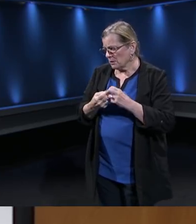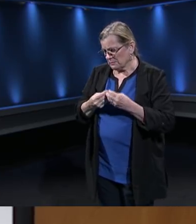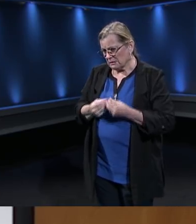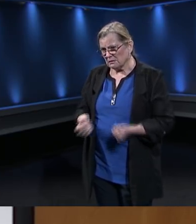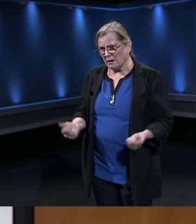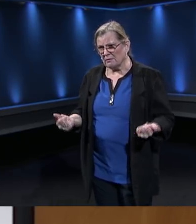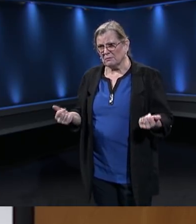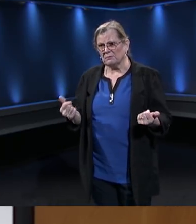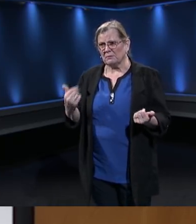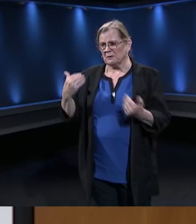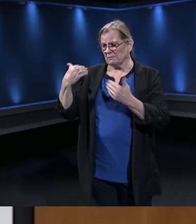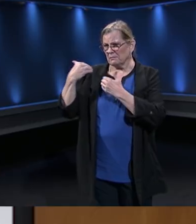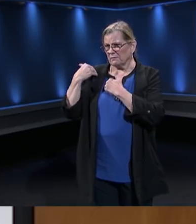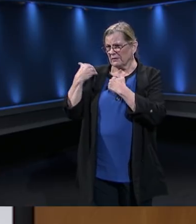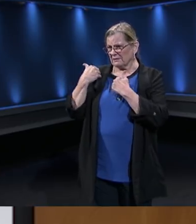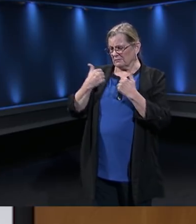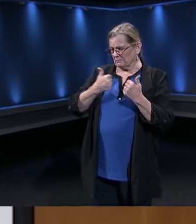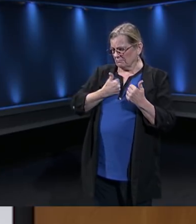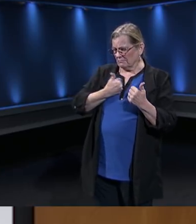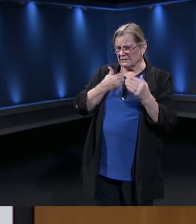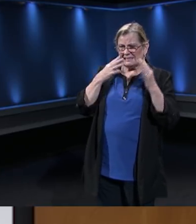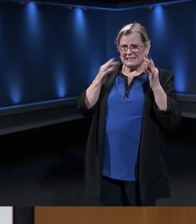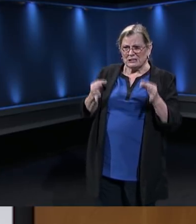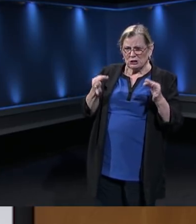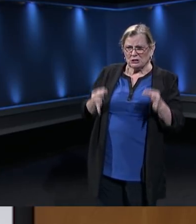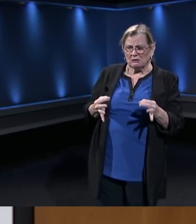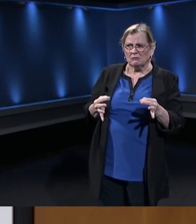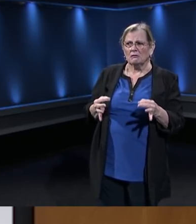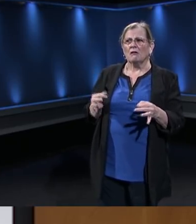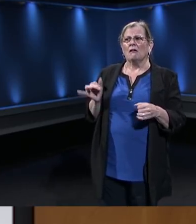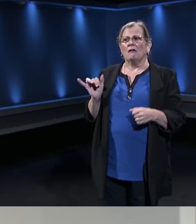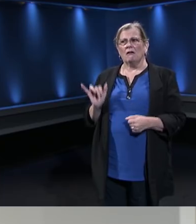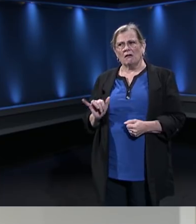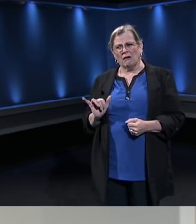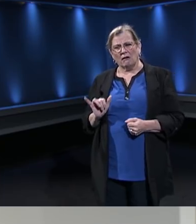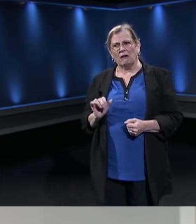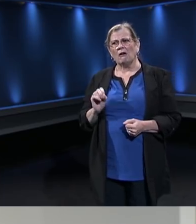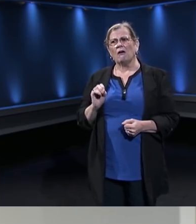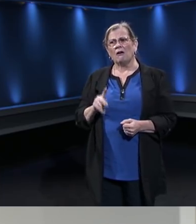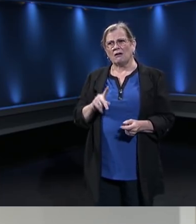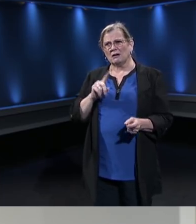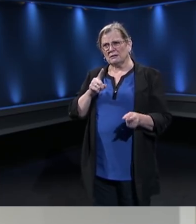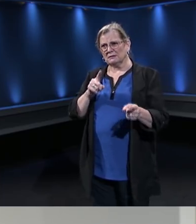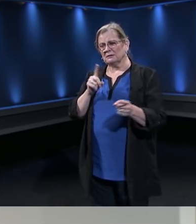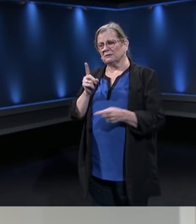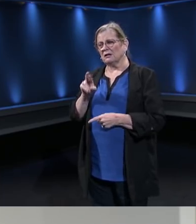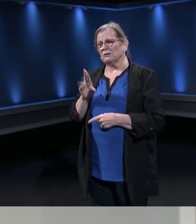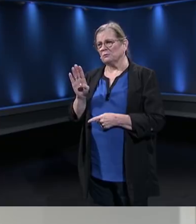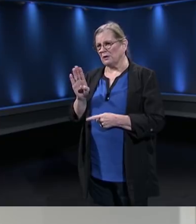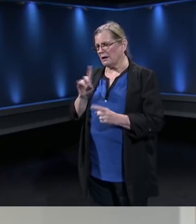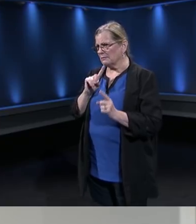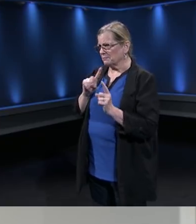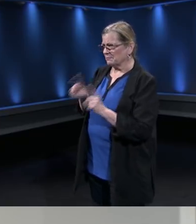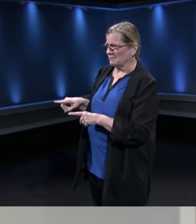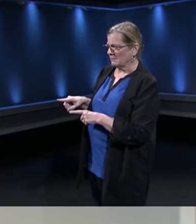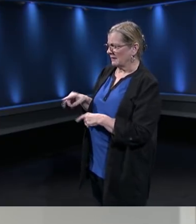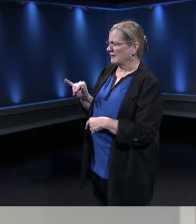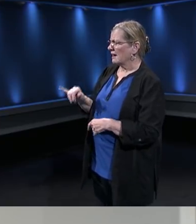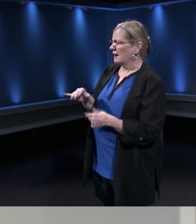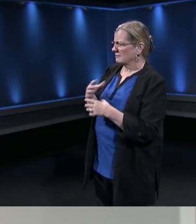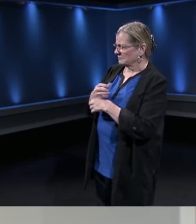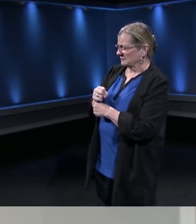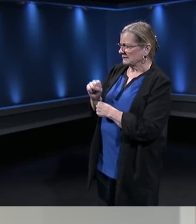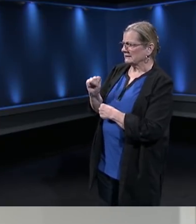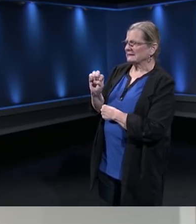our staff build that into the everyday instruction? You know, Bethany, it's so fascinating to hear more about SEL and that it's not new here